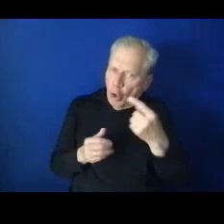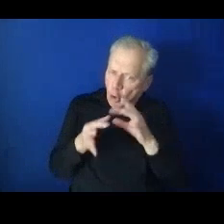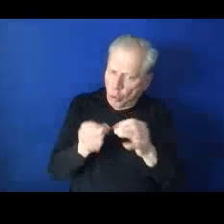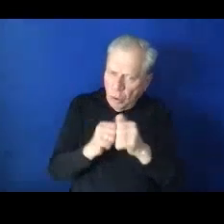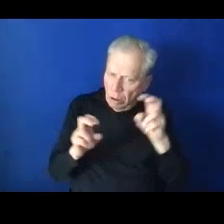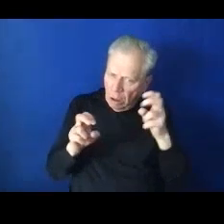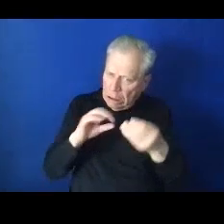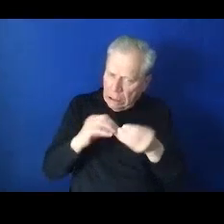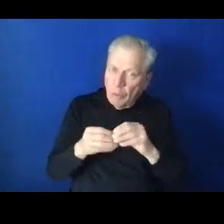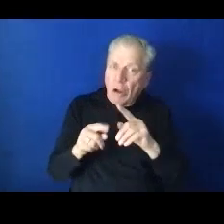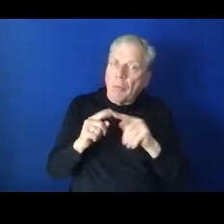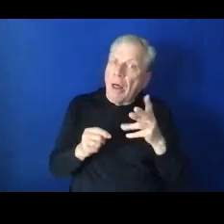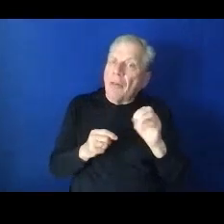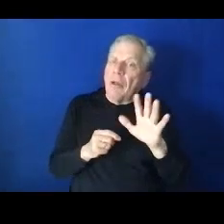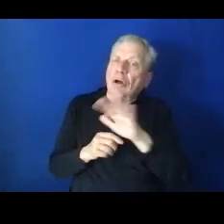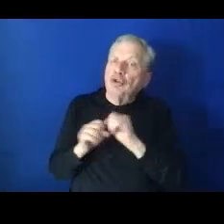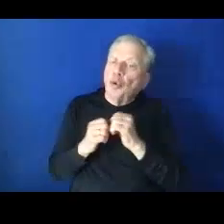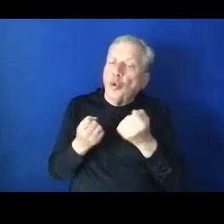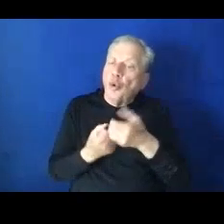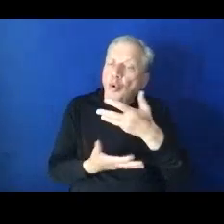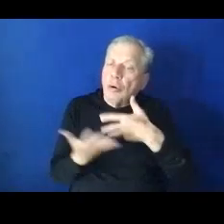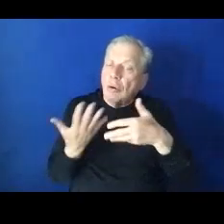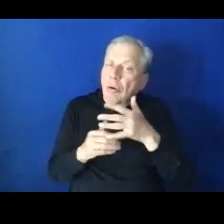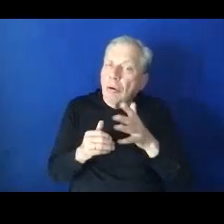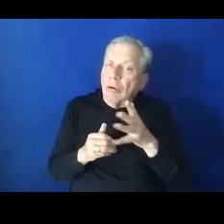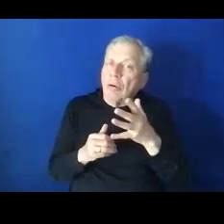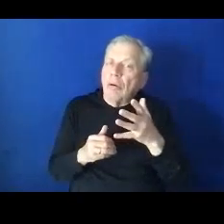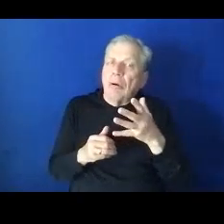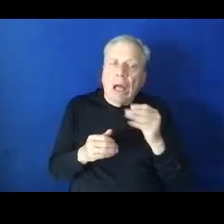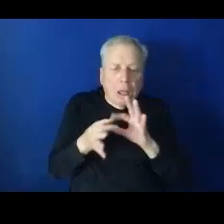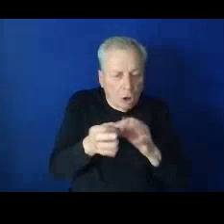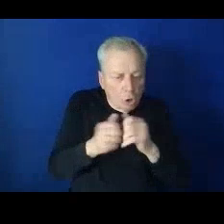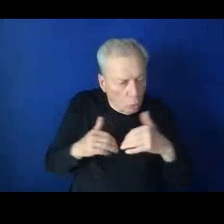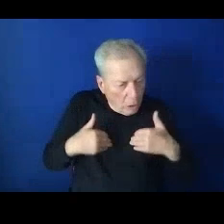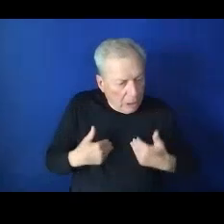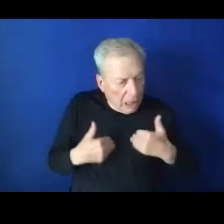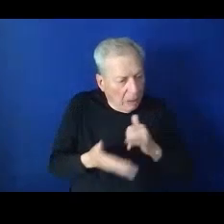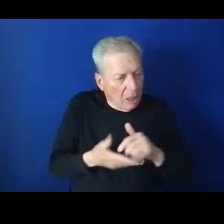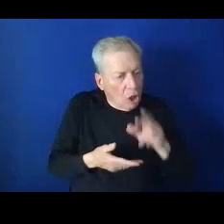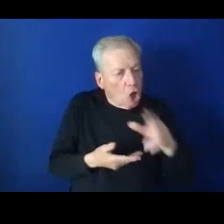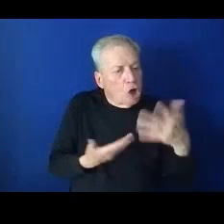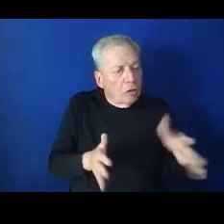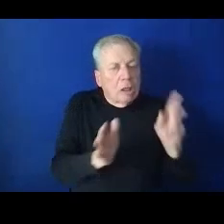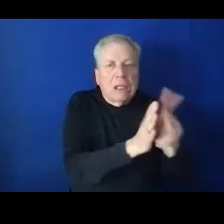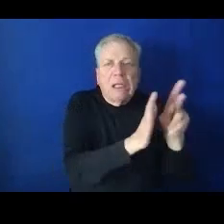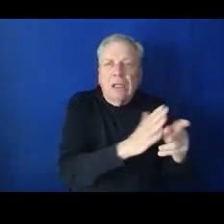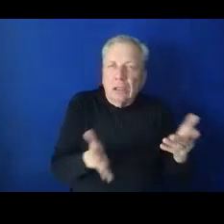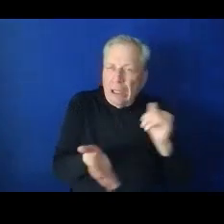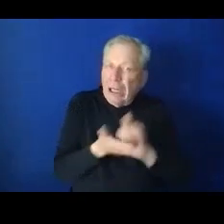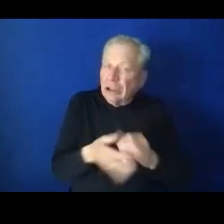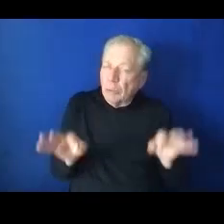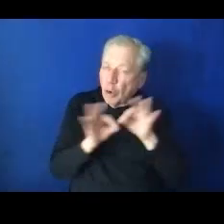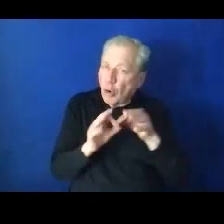but the social dynamics as well, related to the animals that are harvested. And so that's an important point I want to make, that it's not only